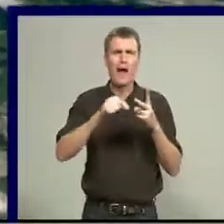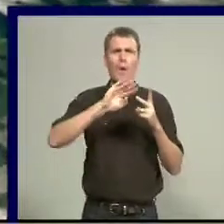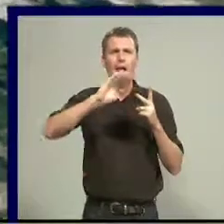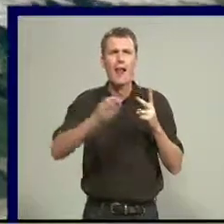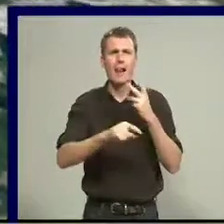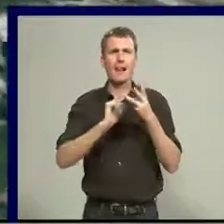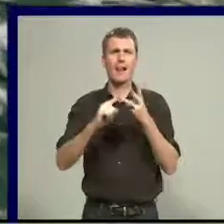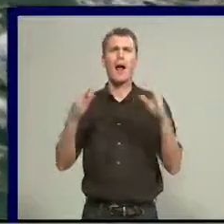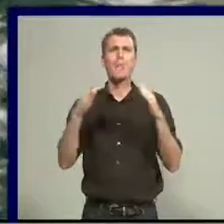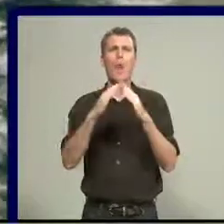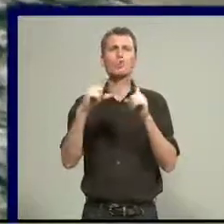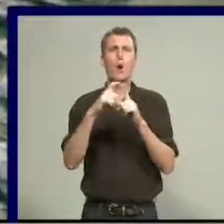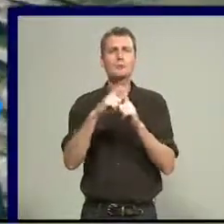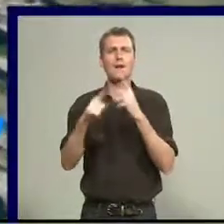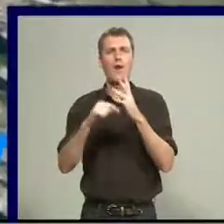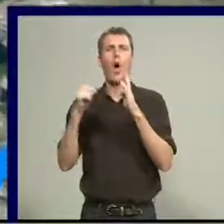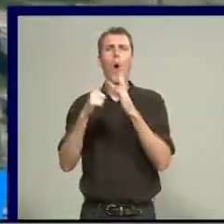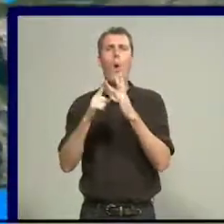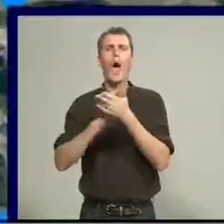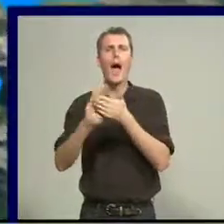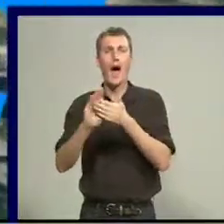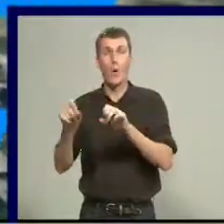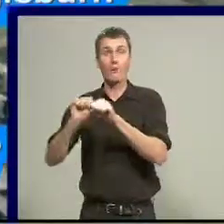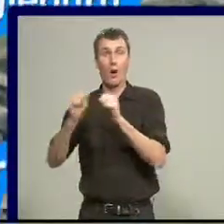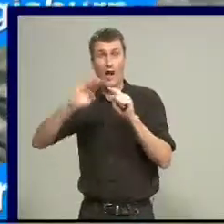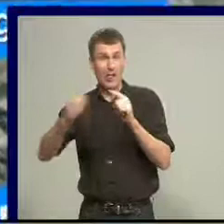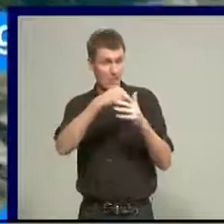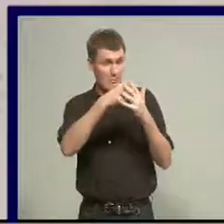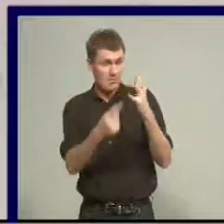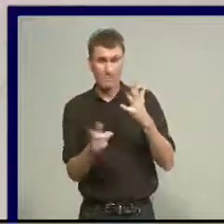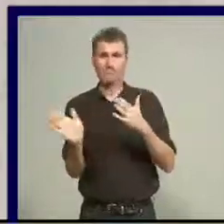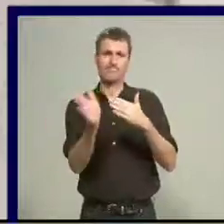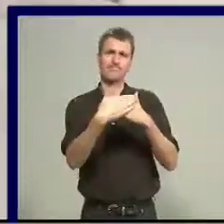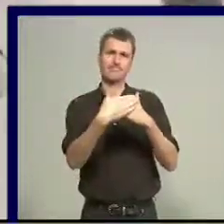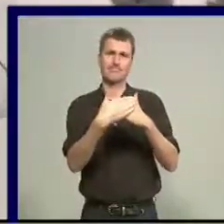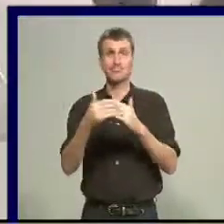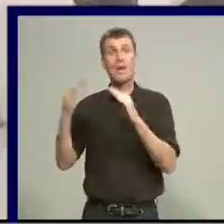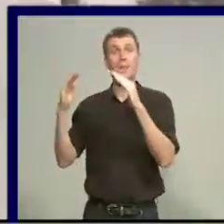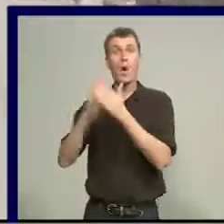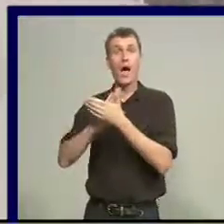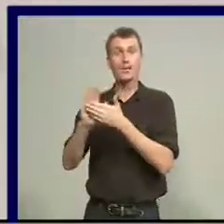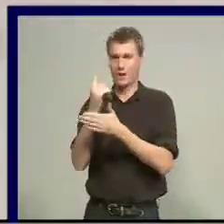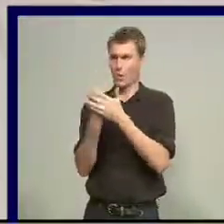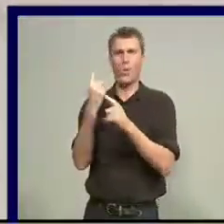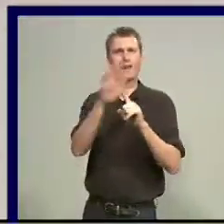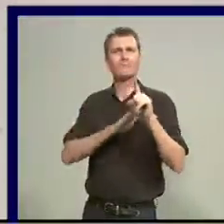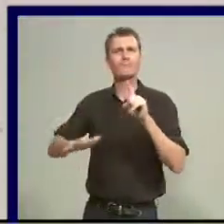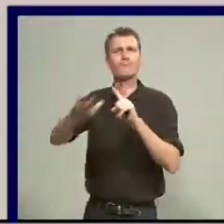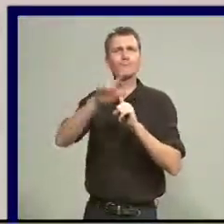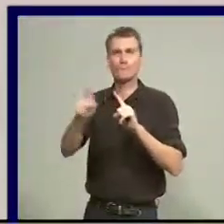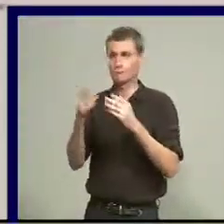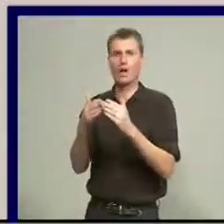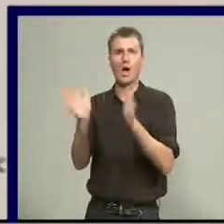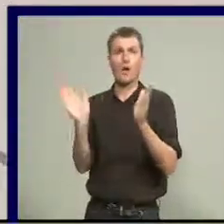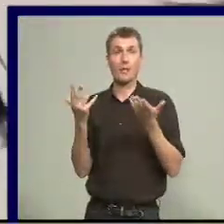Mount Dobson, Ohau and Broken Hill are all closed for business. Mount Hutt is the only regional ski area with their